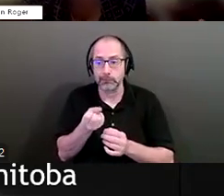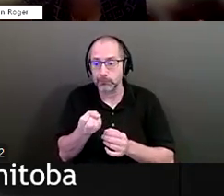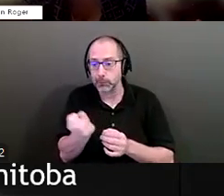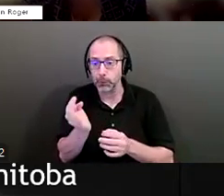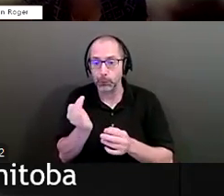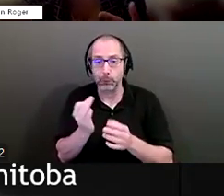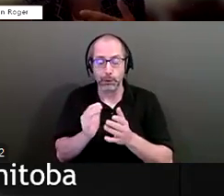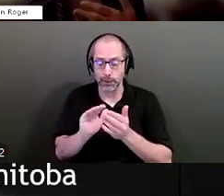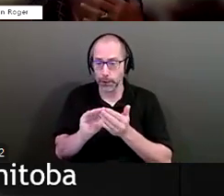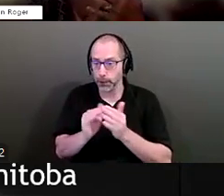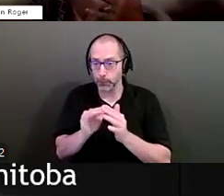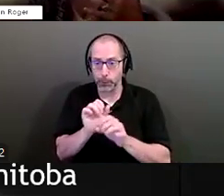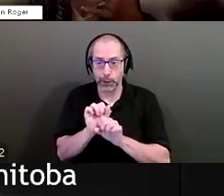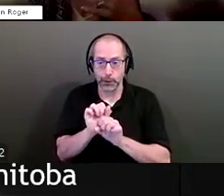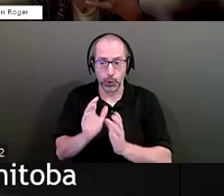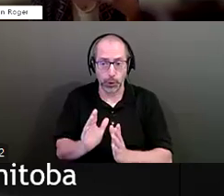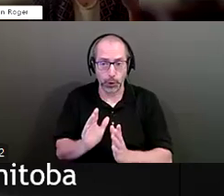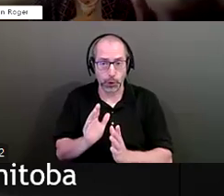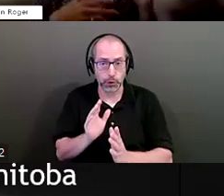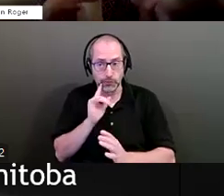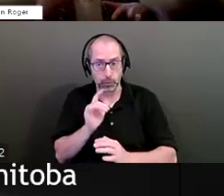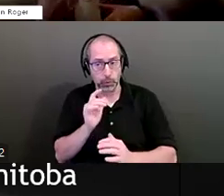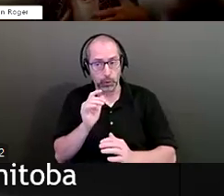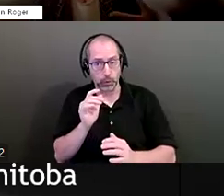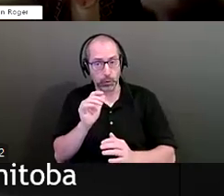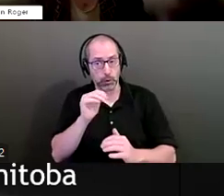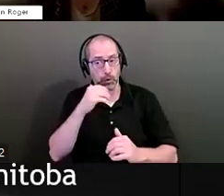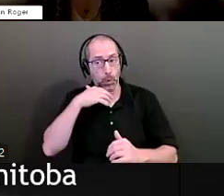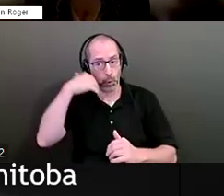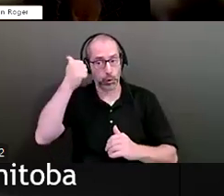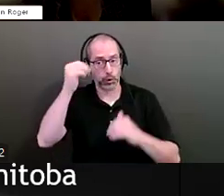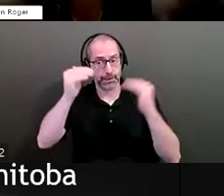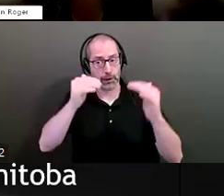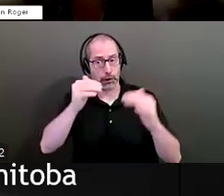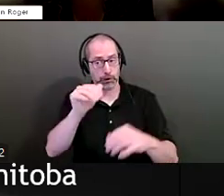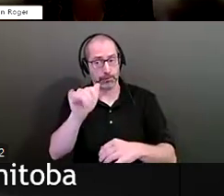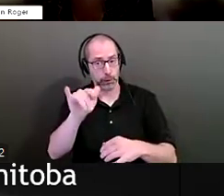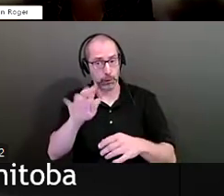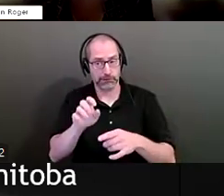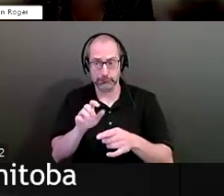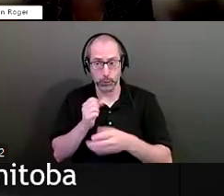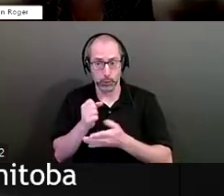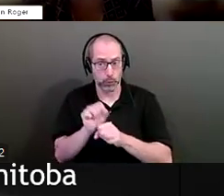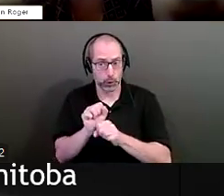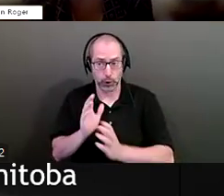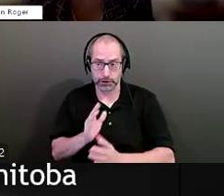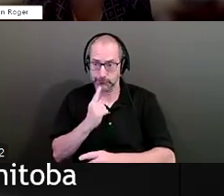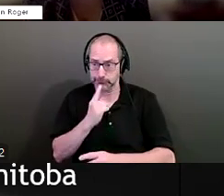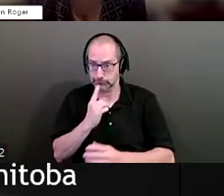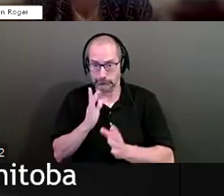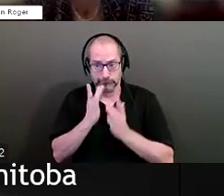community work around abuse of older adults. And so there may be a suggestion that having less